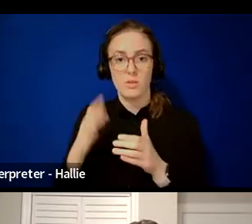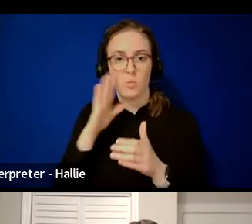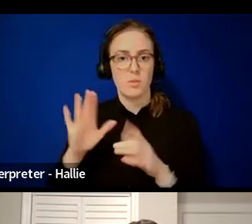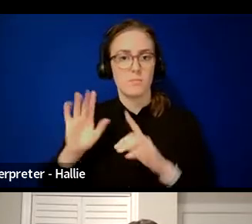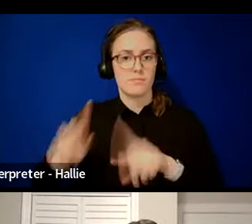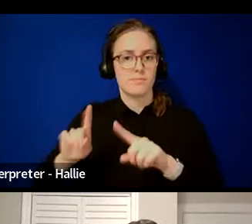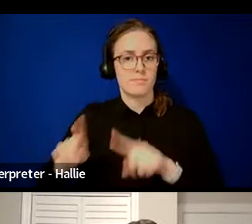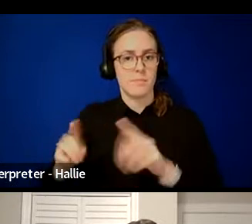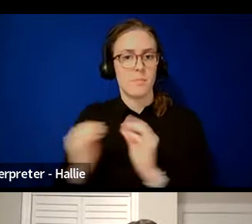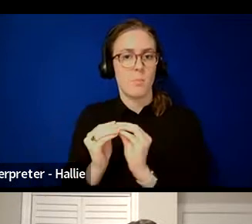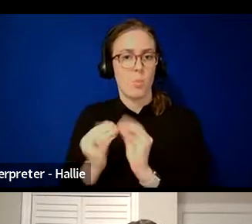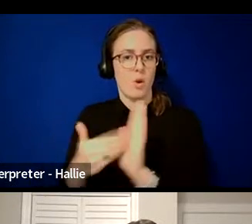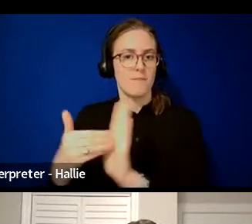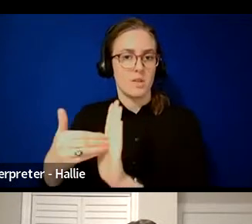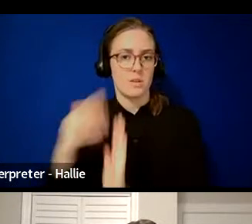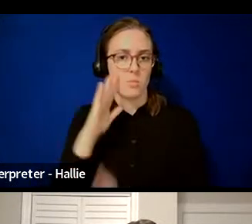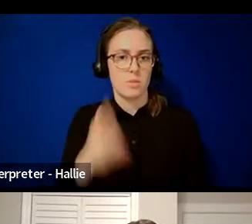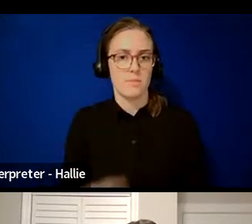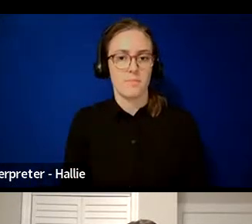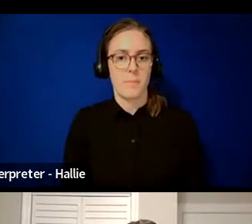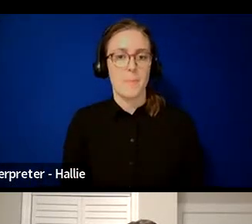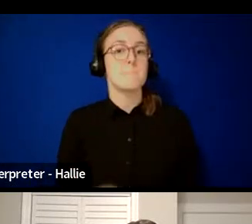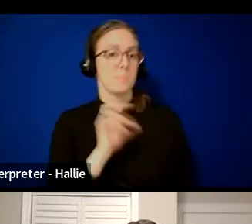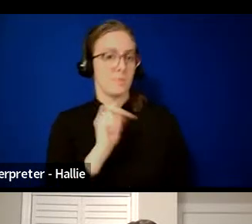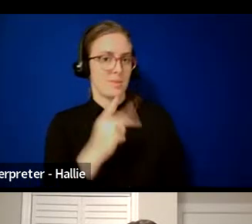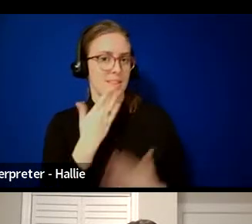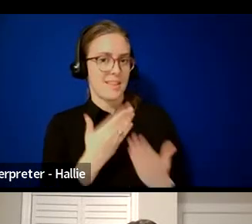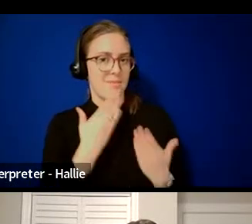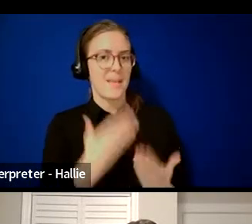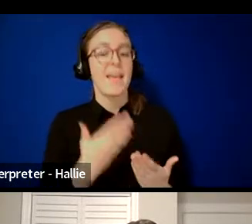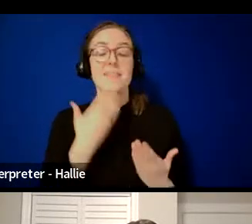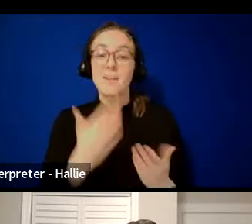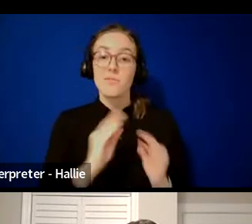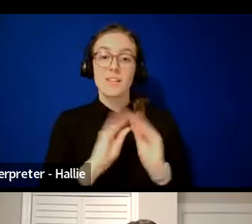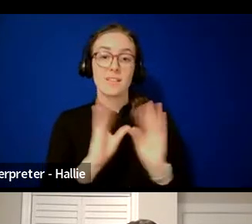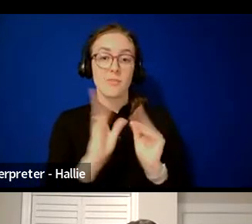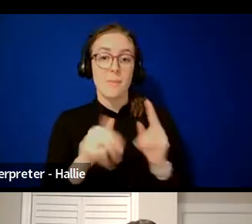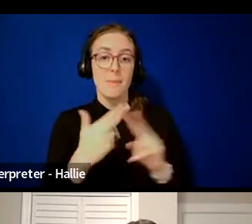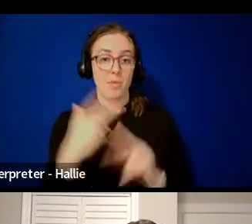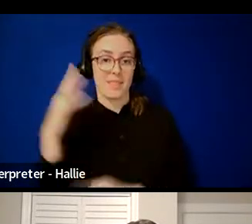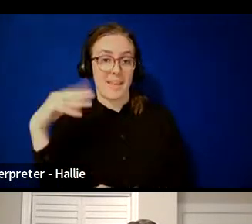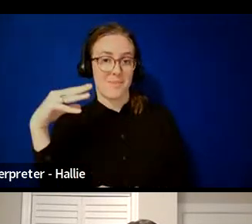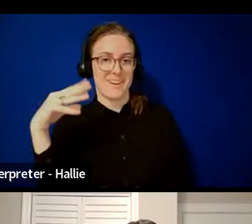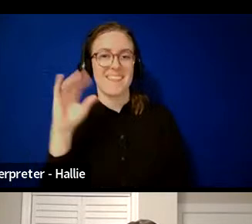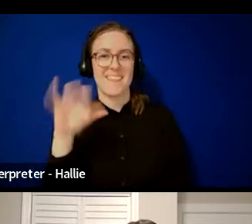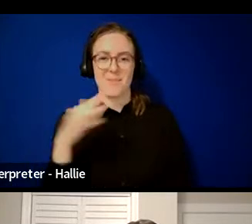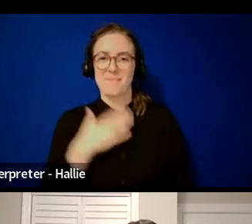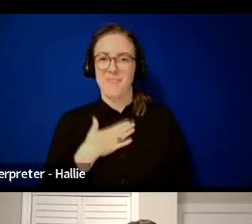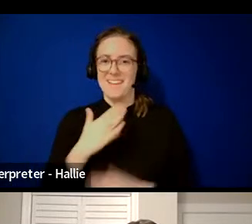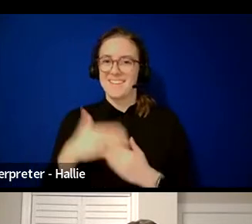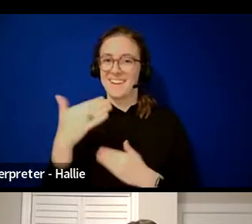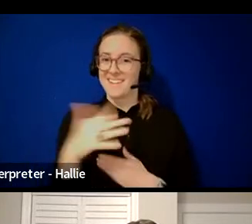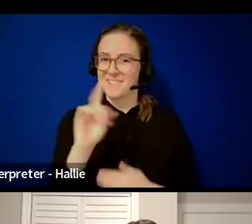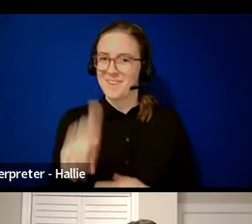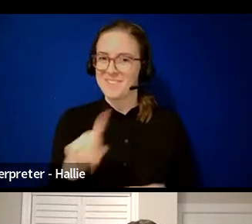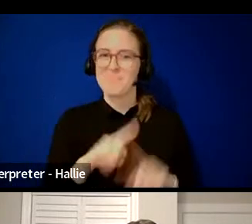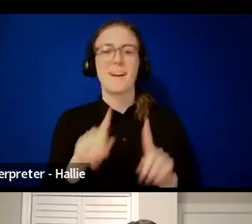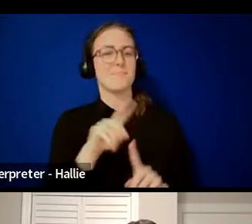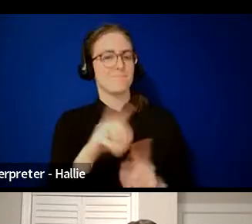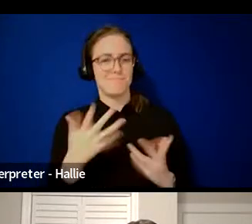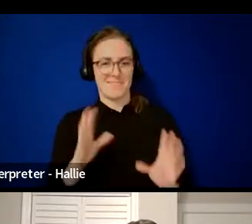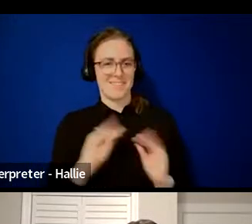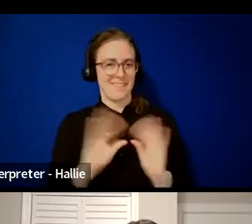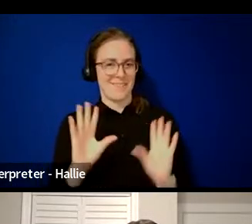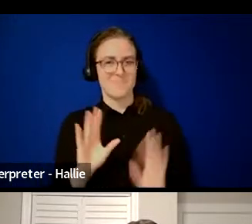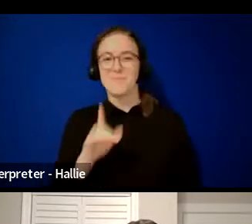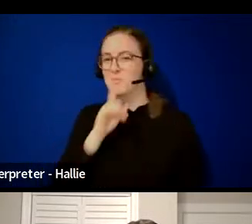you. And Okay. thank you for clarifying about the camera, because that's the next question I was going to ask. I'm sure. No